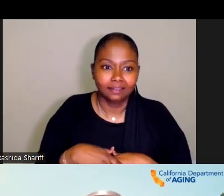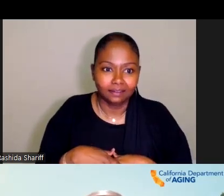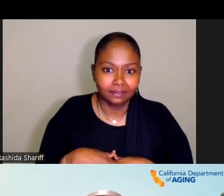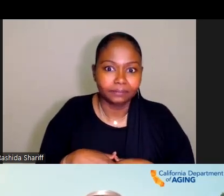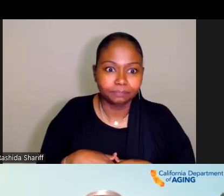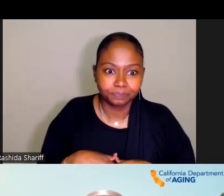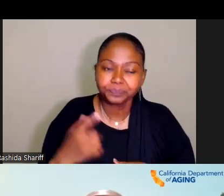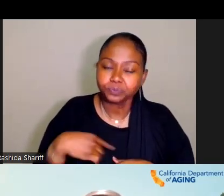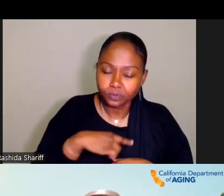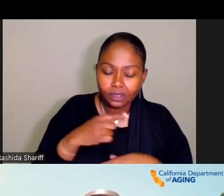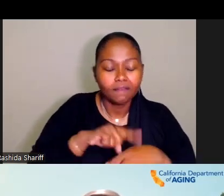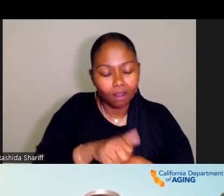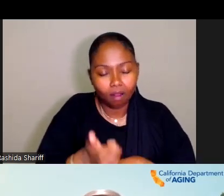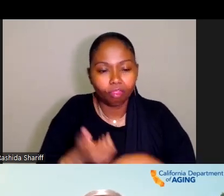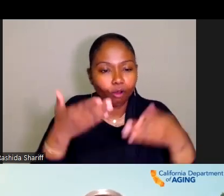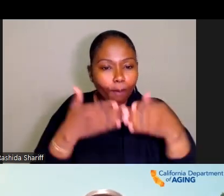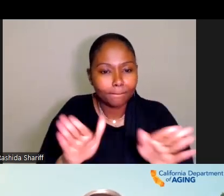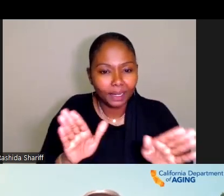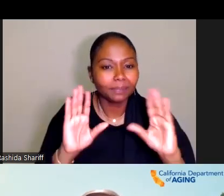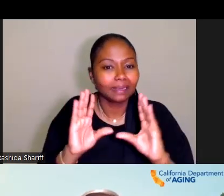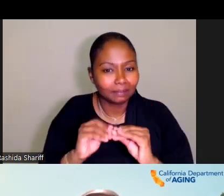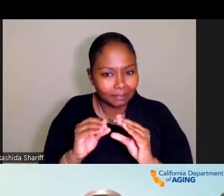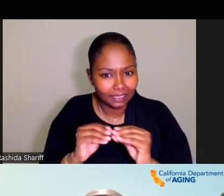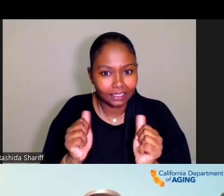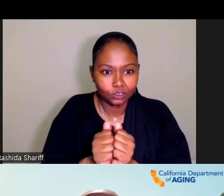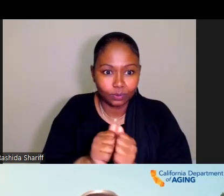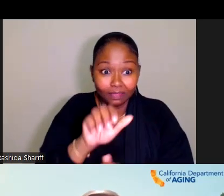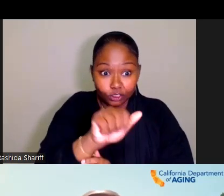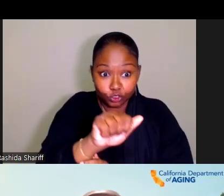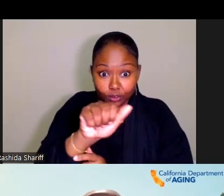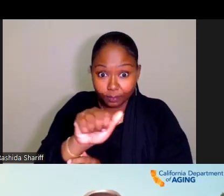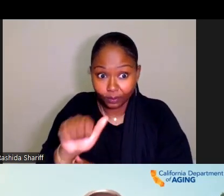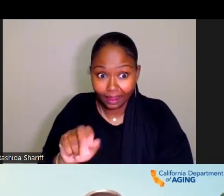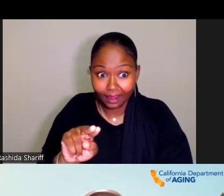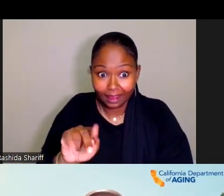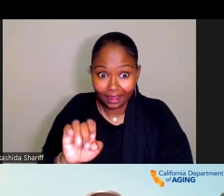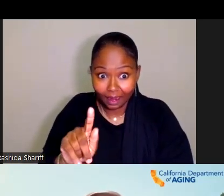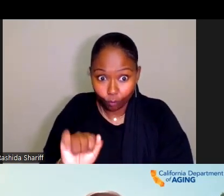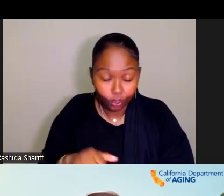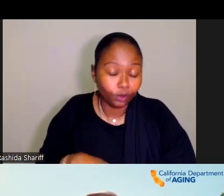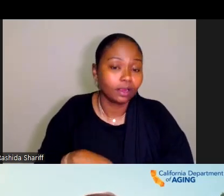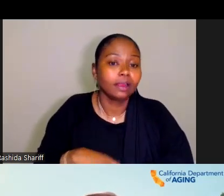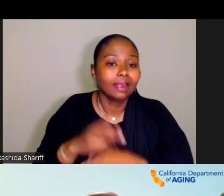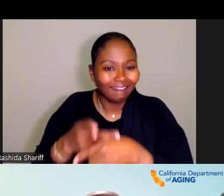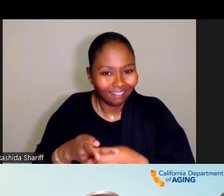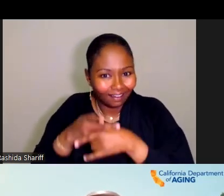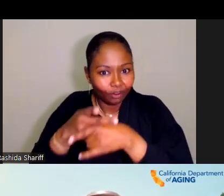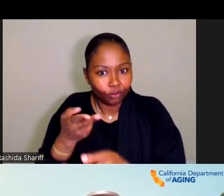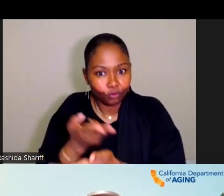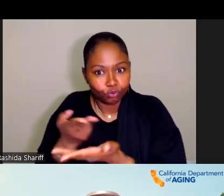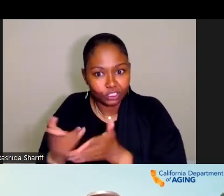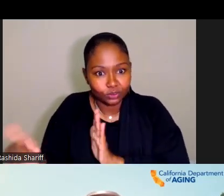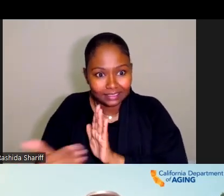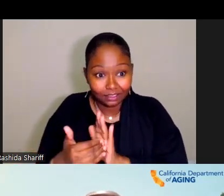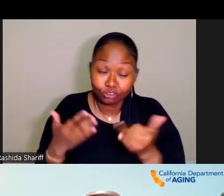we've had other public meetings with the AAA network, with the caregiver resource centers and others. So today I just really